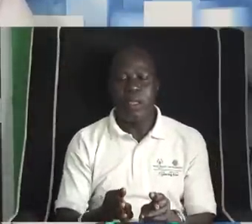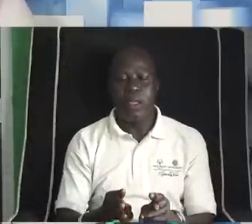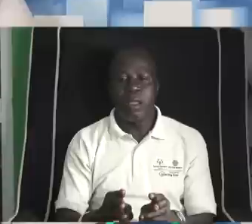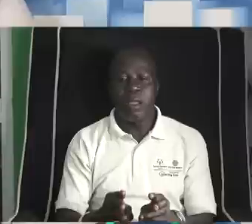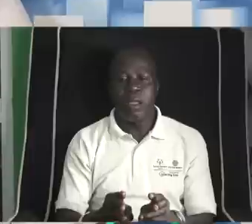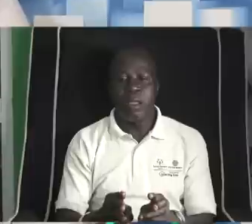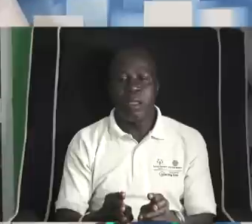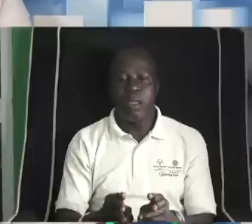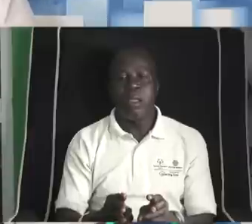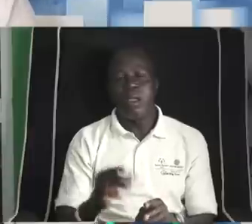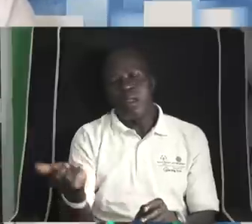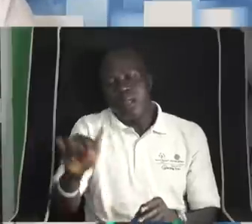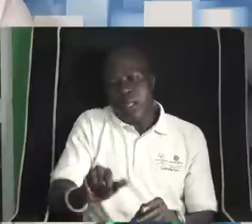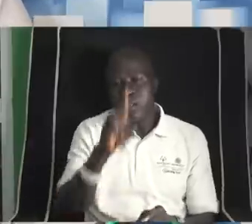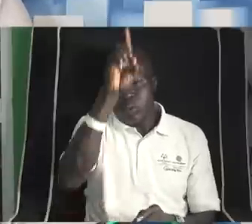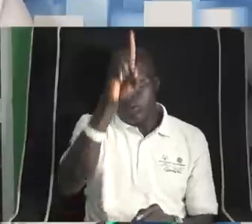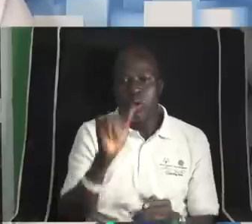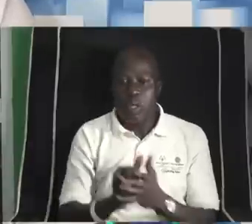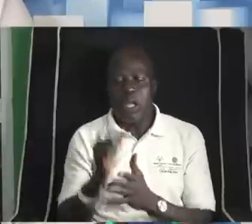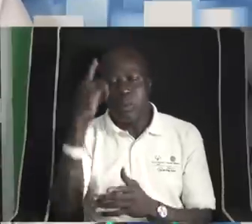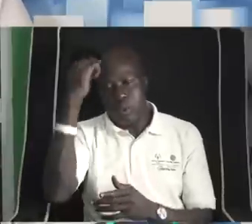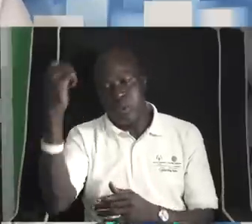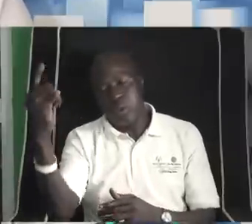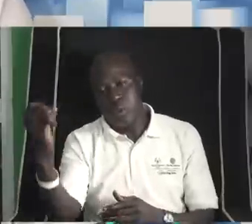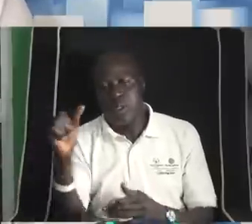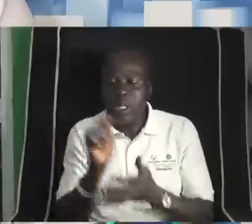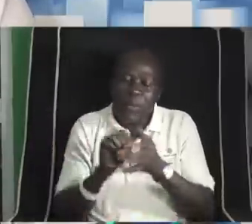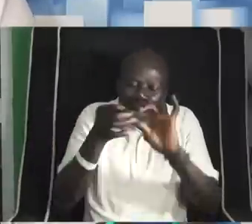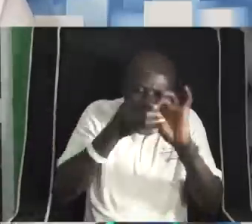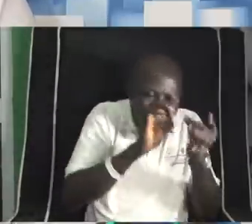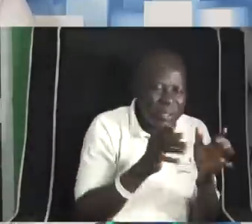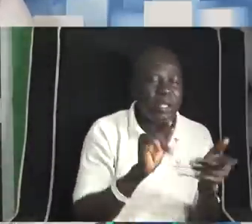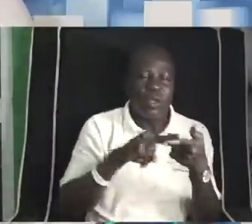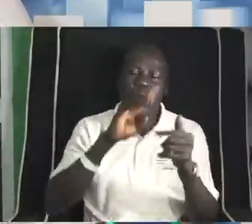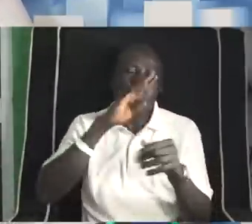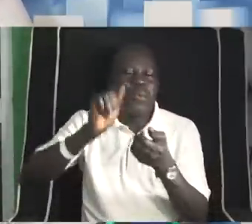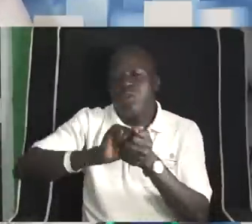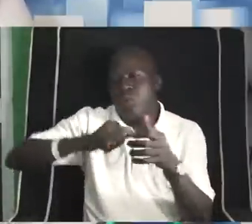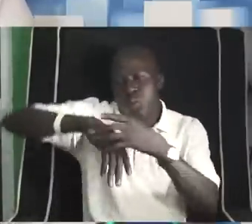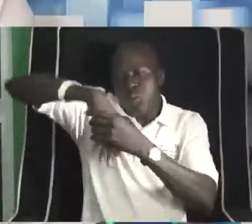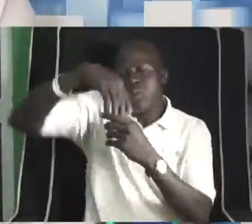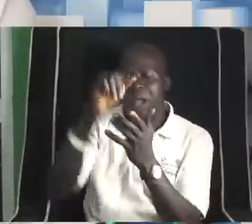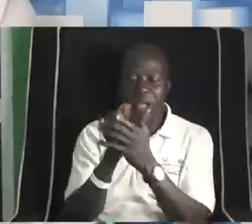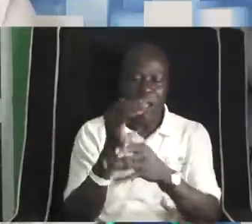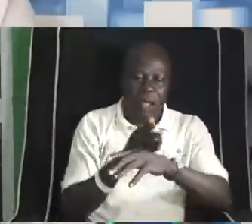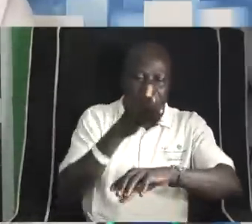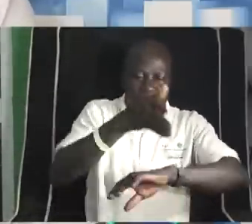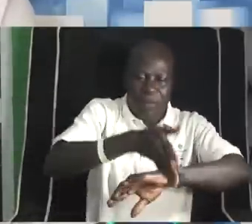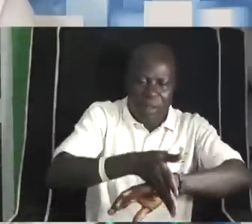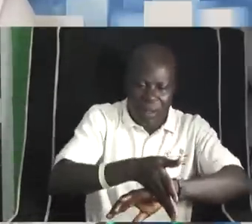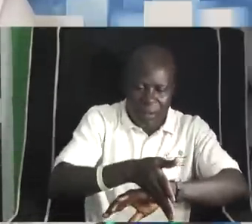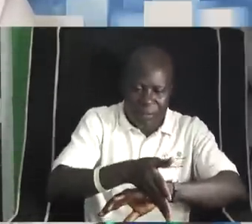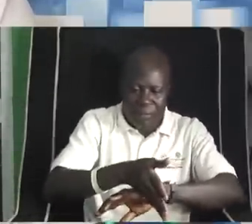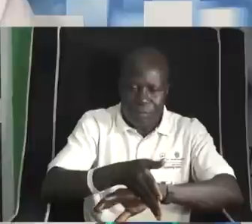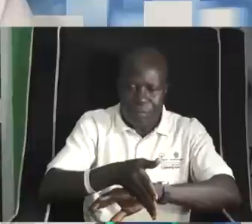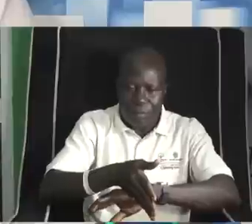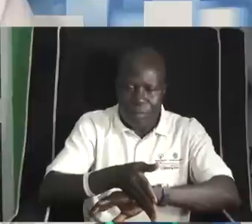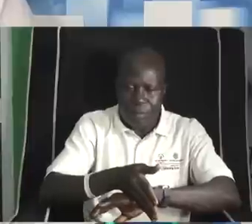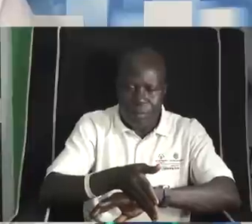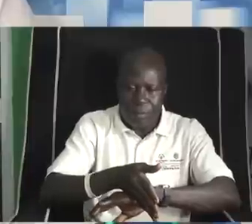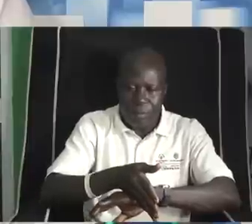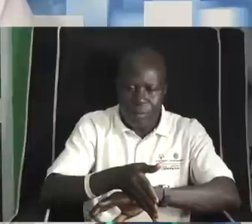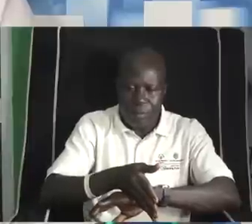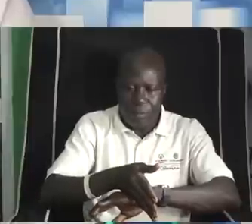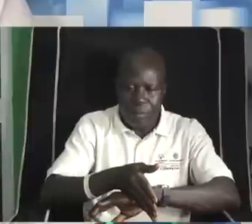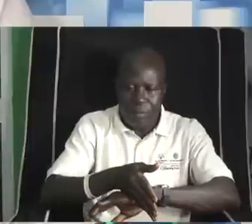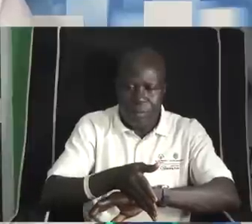There is one you will dream it and the interpretation will make you to bust it after. I will come back and